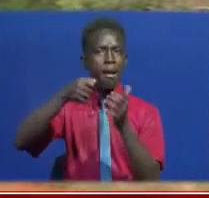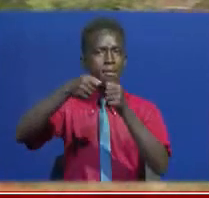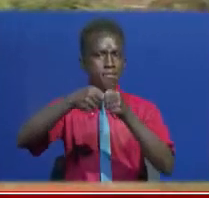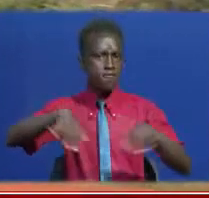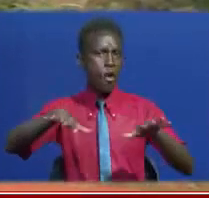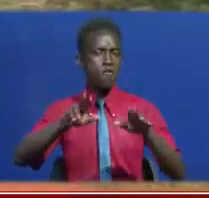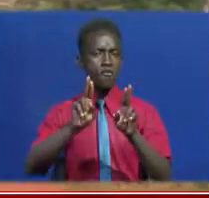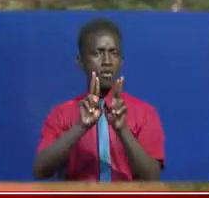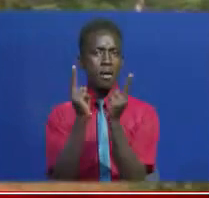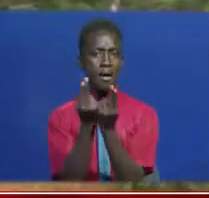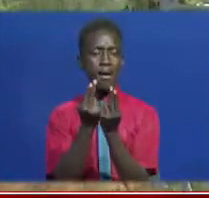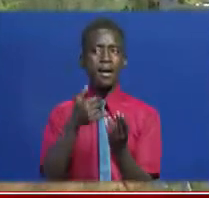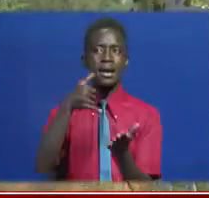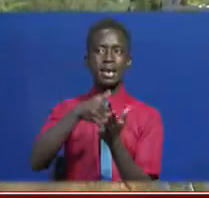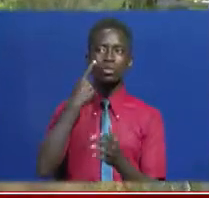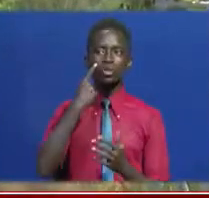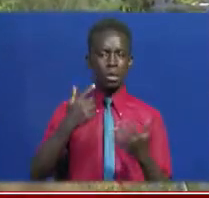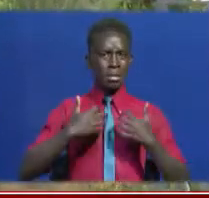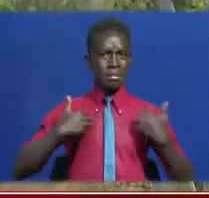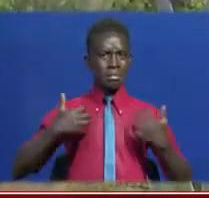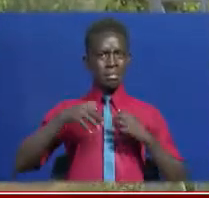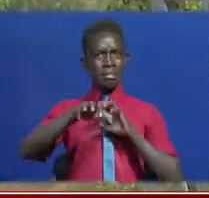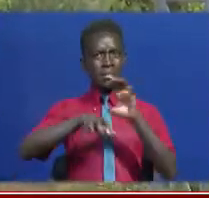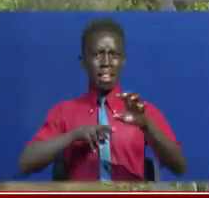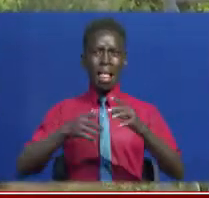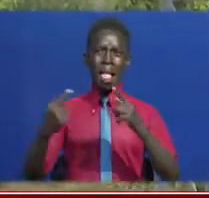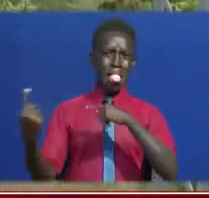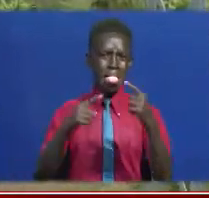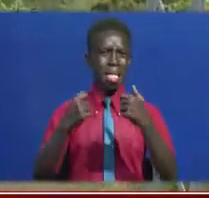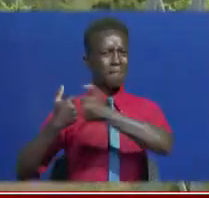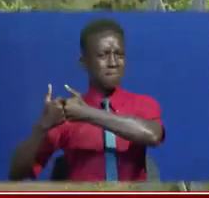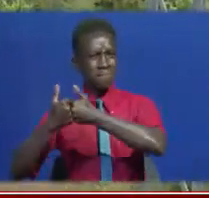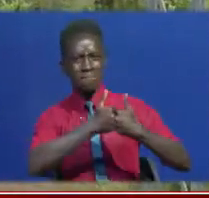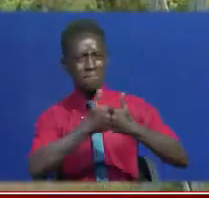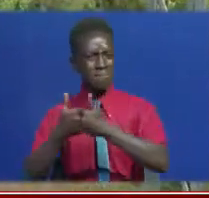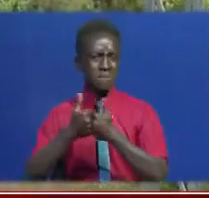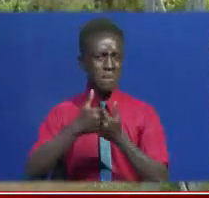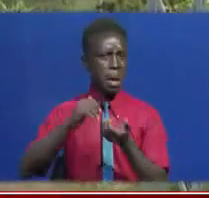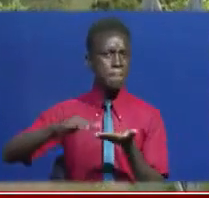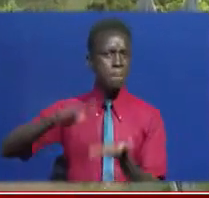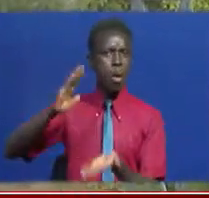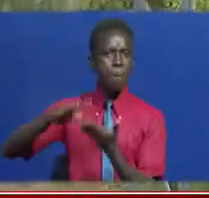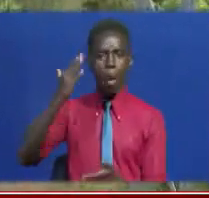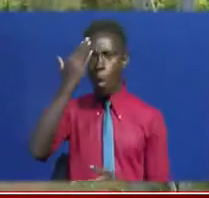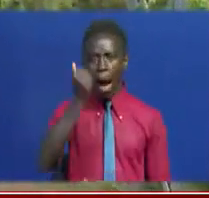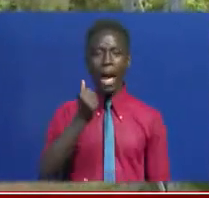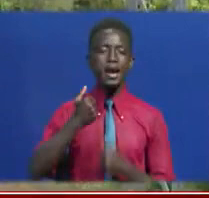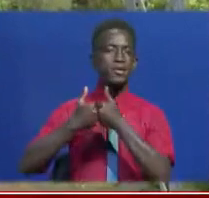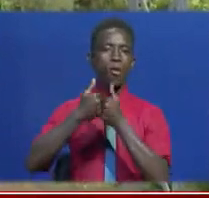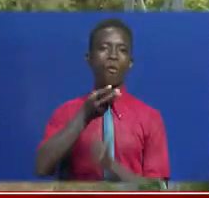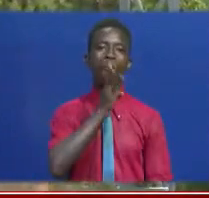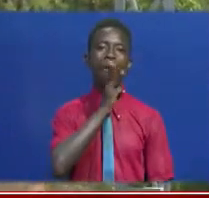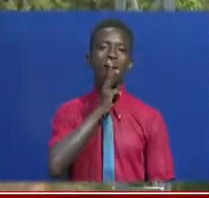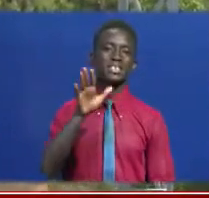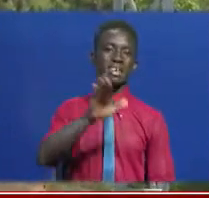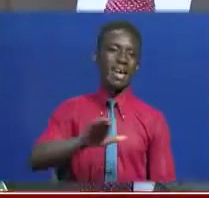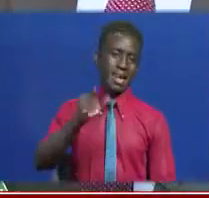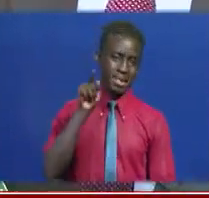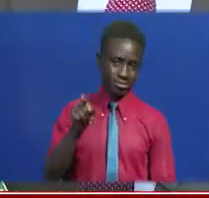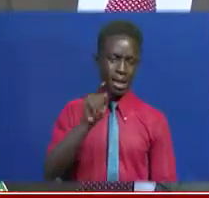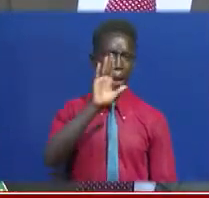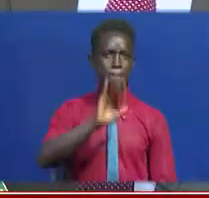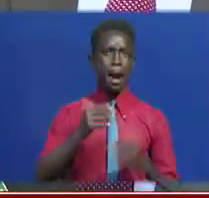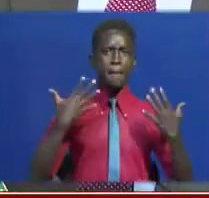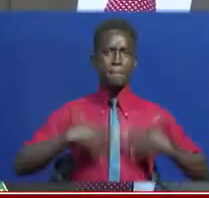of human wildlife conflict, which is being addressed by setting up more water ponds for use by humans and